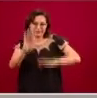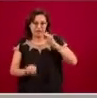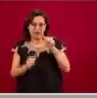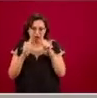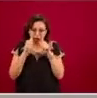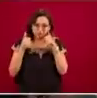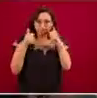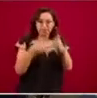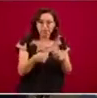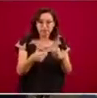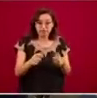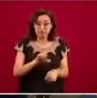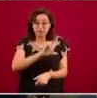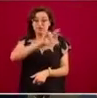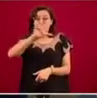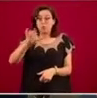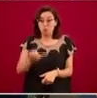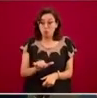equation.